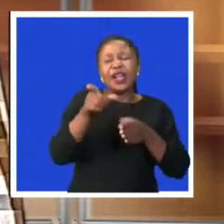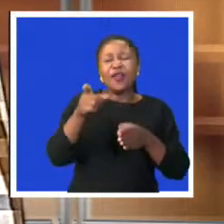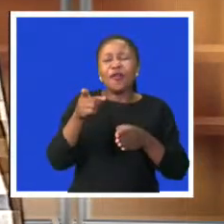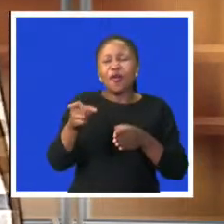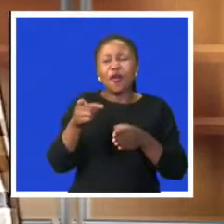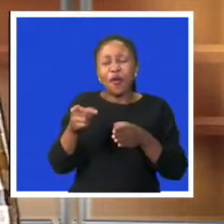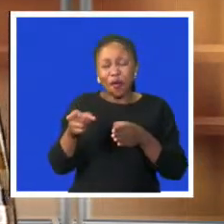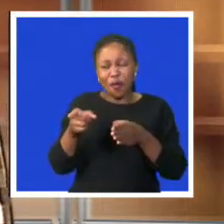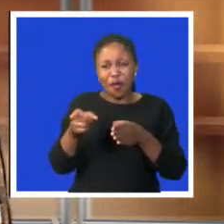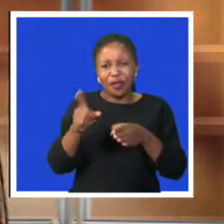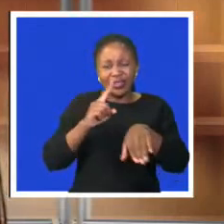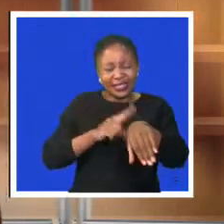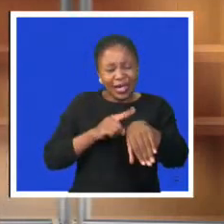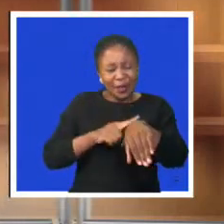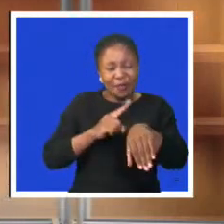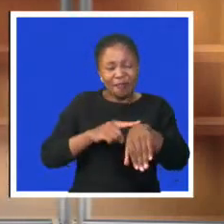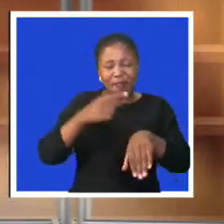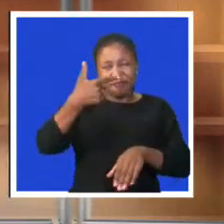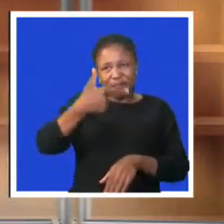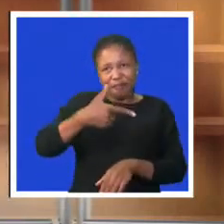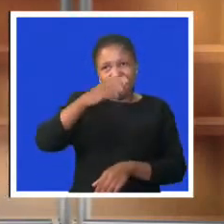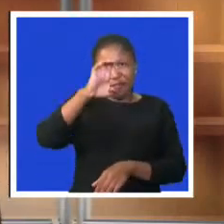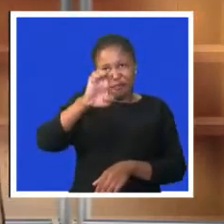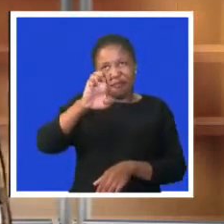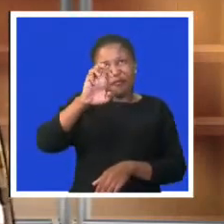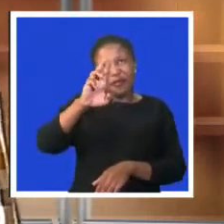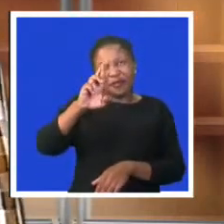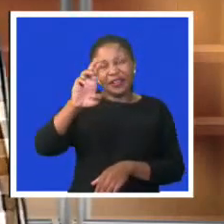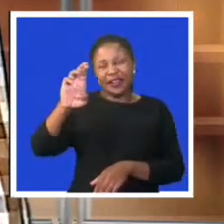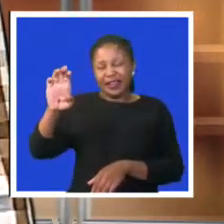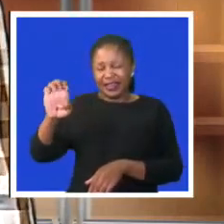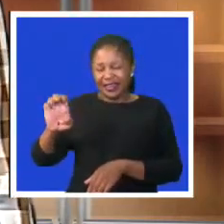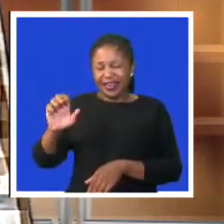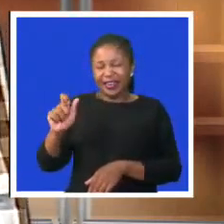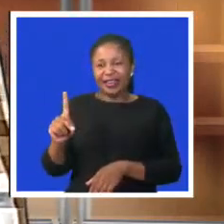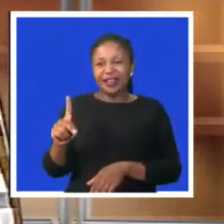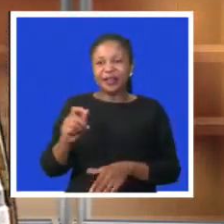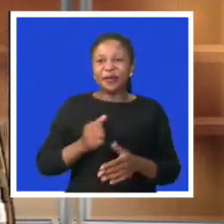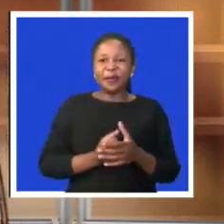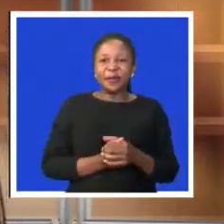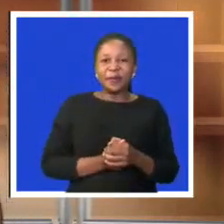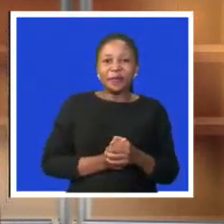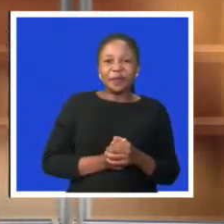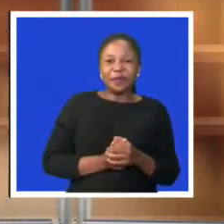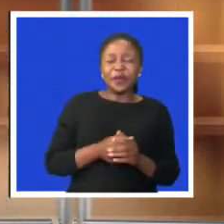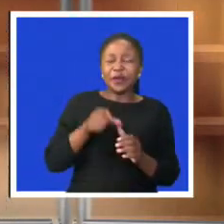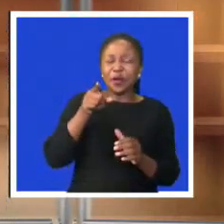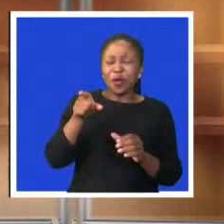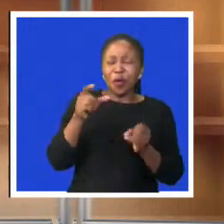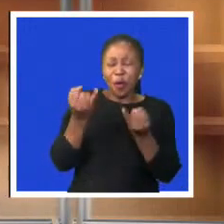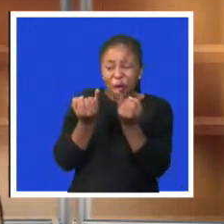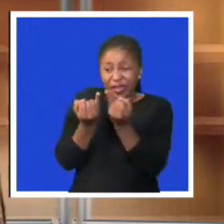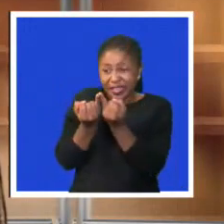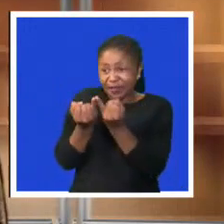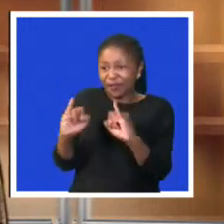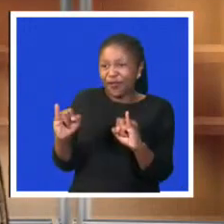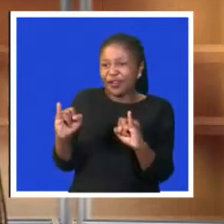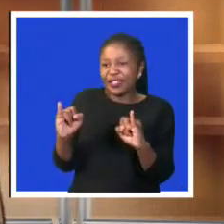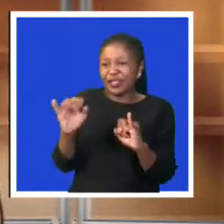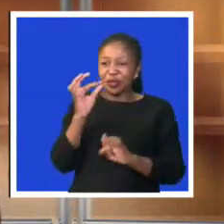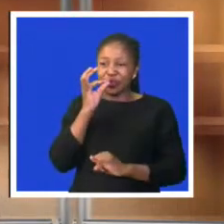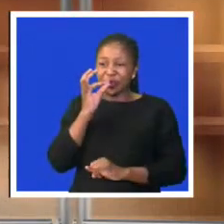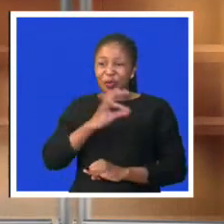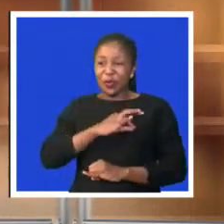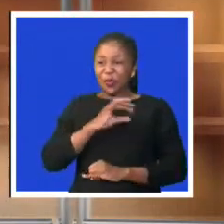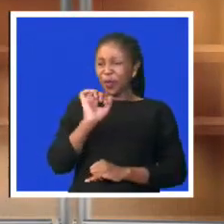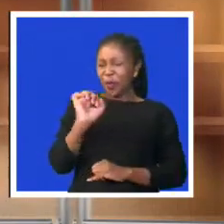first wife in order to marry Herodias, the wife of